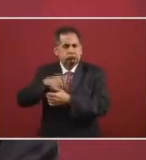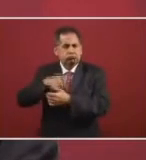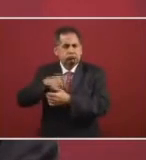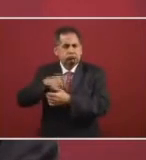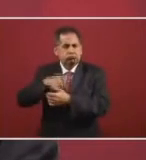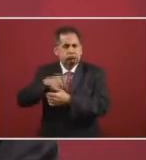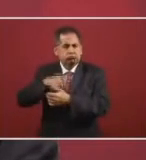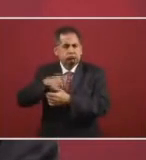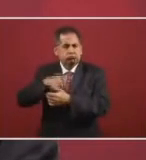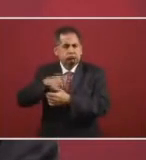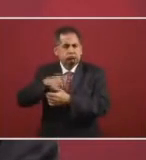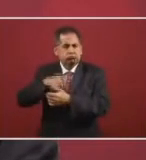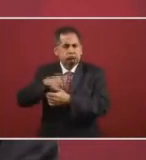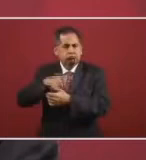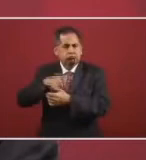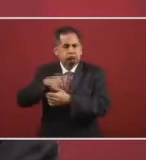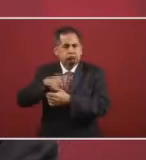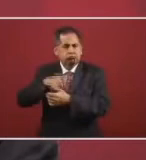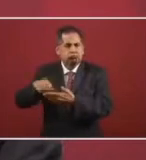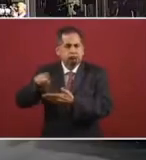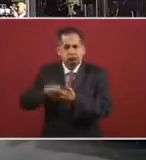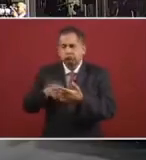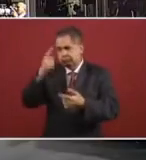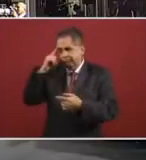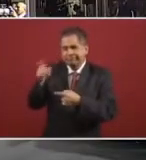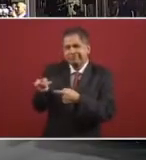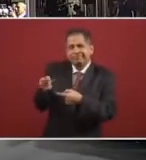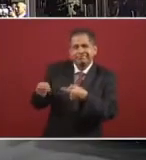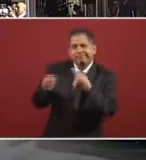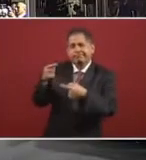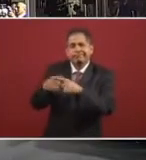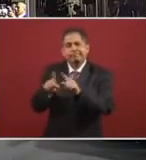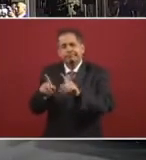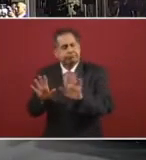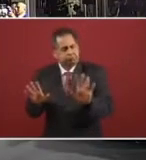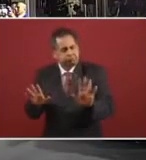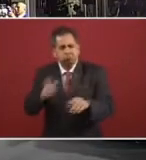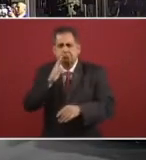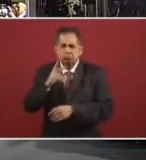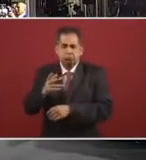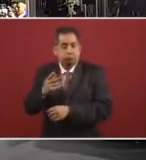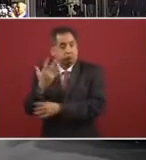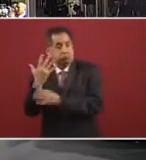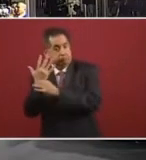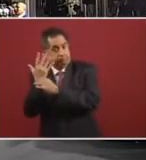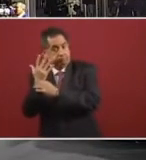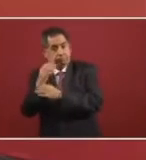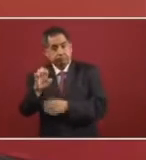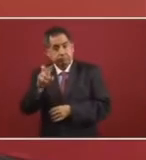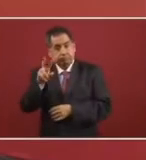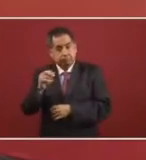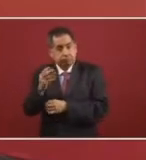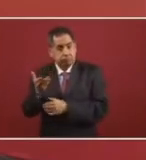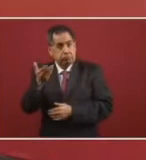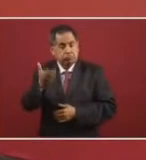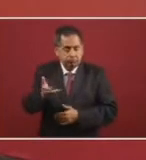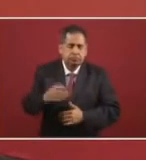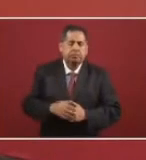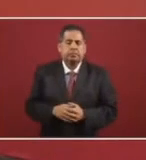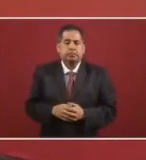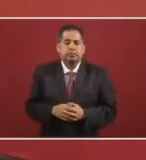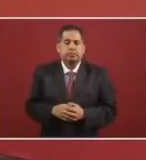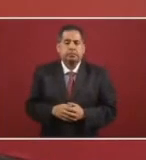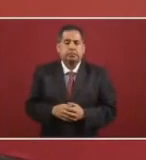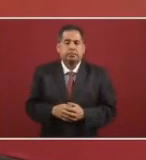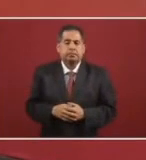end the referendums. Existentes. Posterior a ello, el ejército de